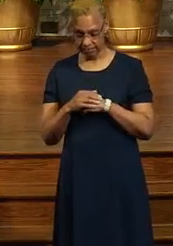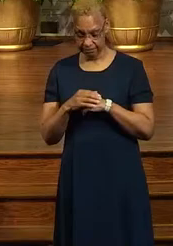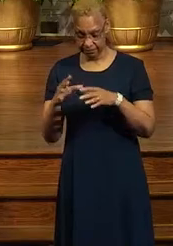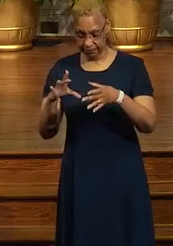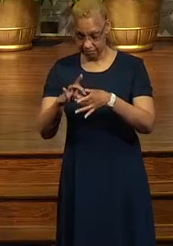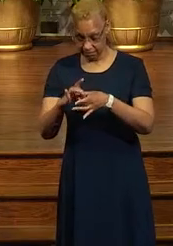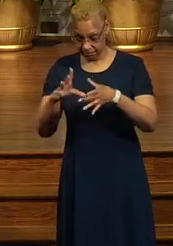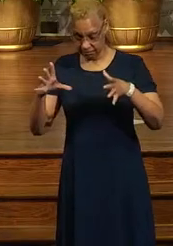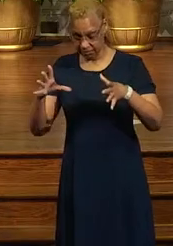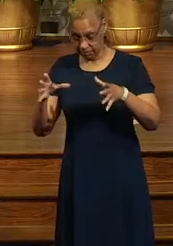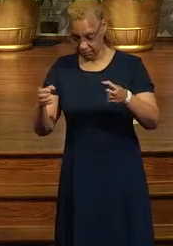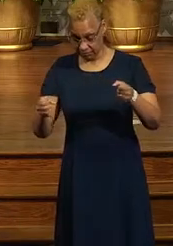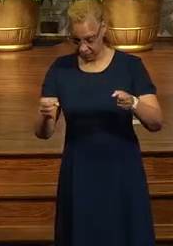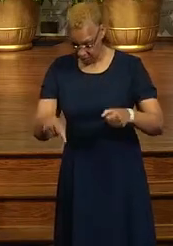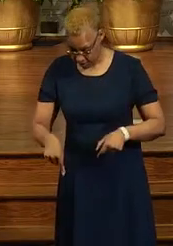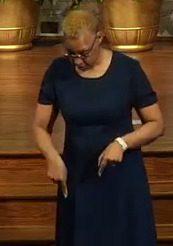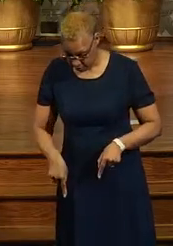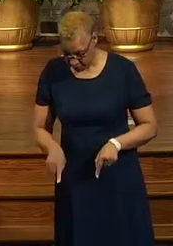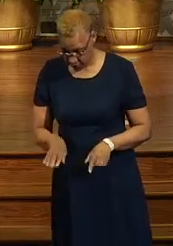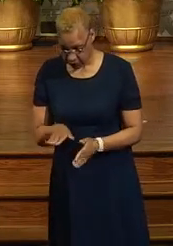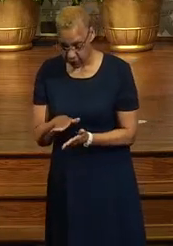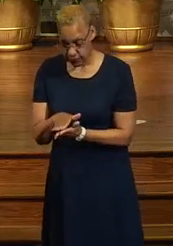take your foot off the brake,